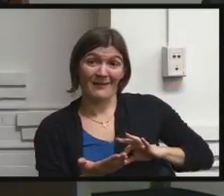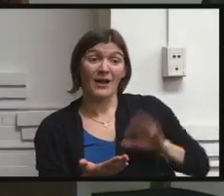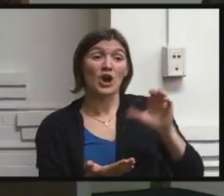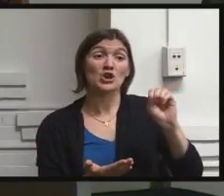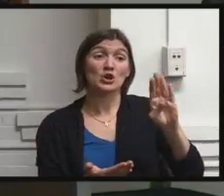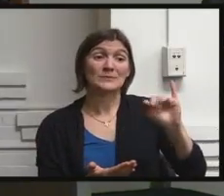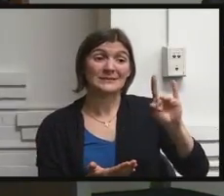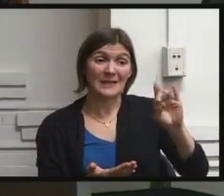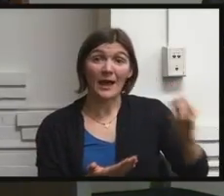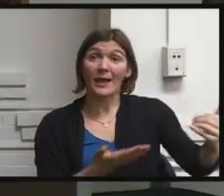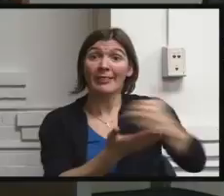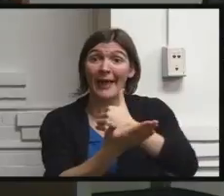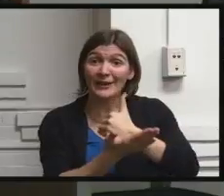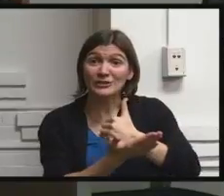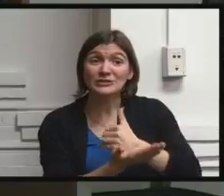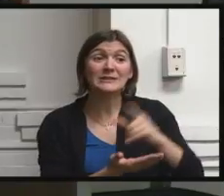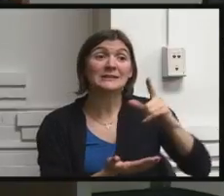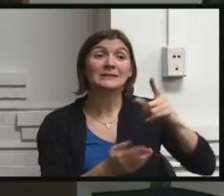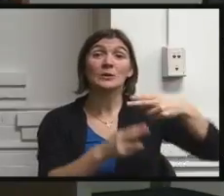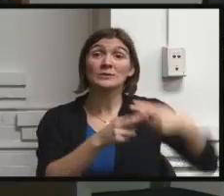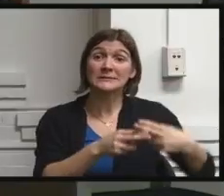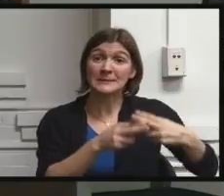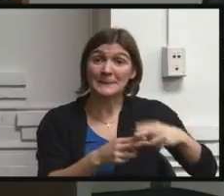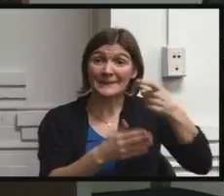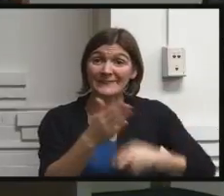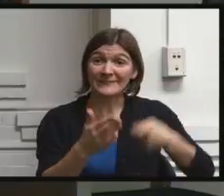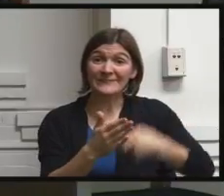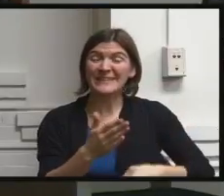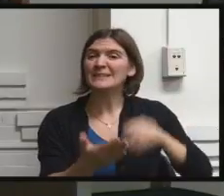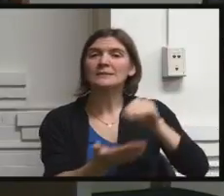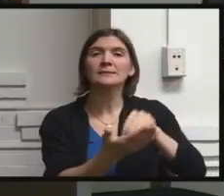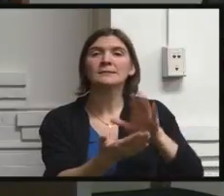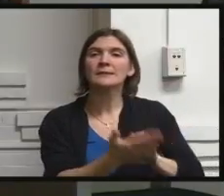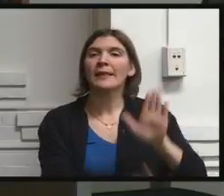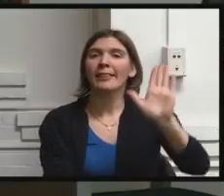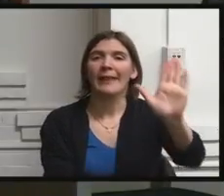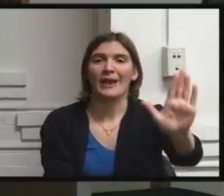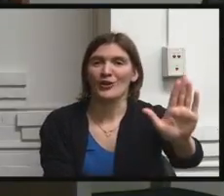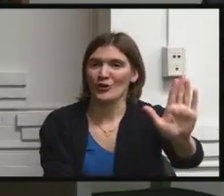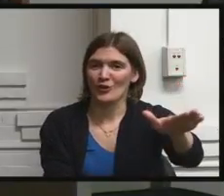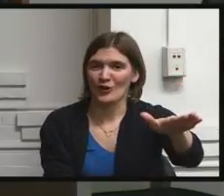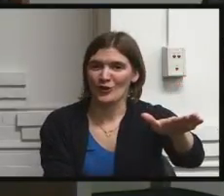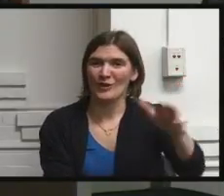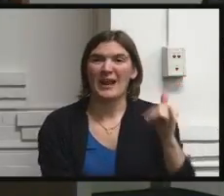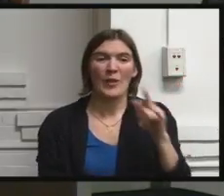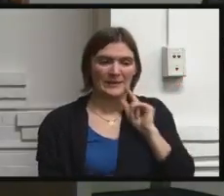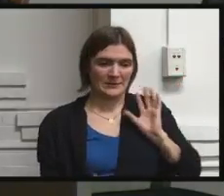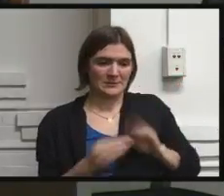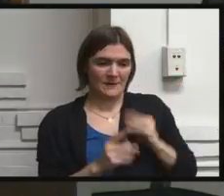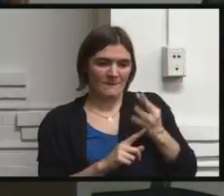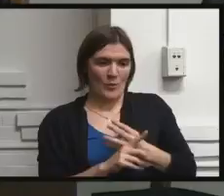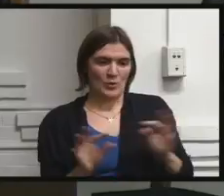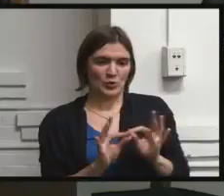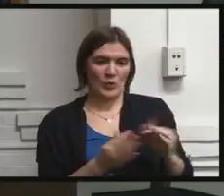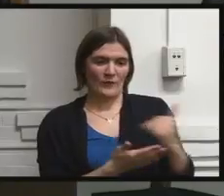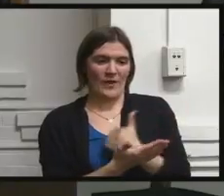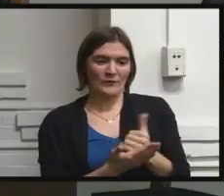costs and tipping fees won't be recorded until this month. So you're really only looking at 4 months worth of